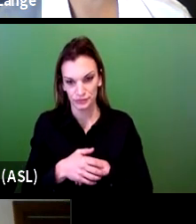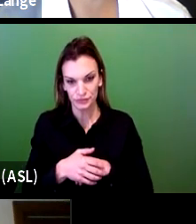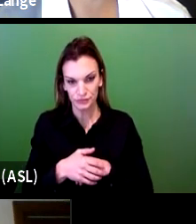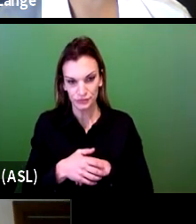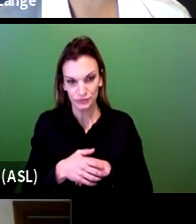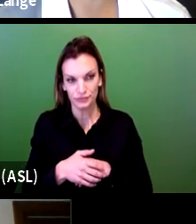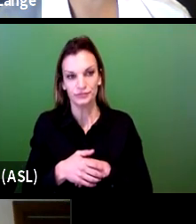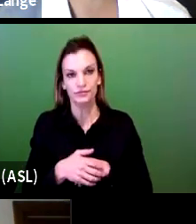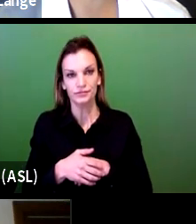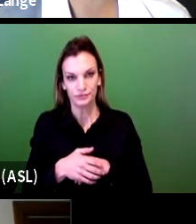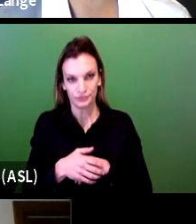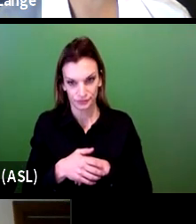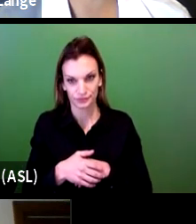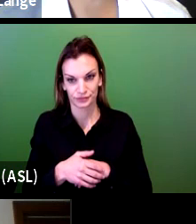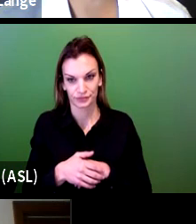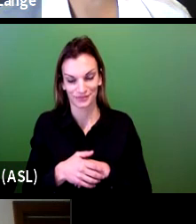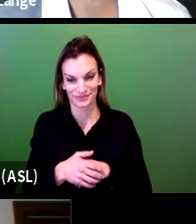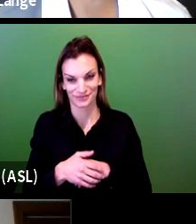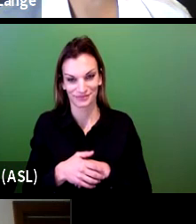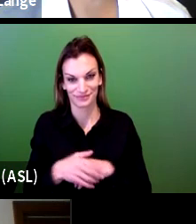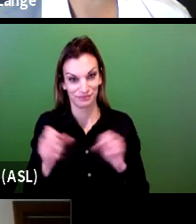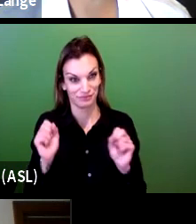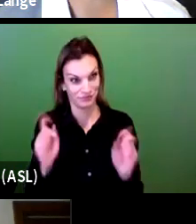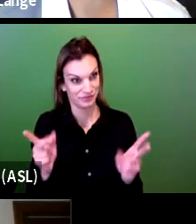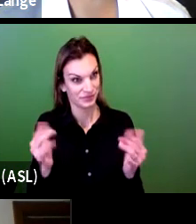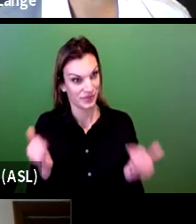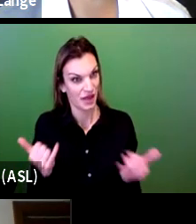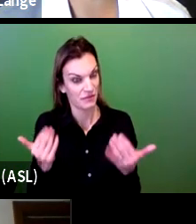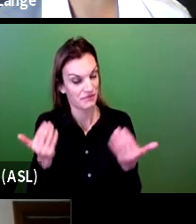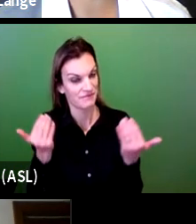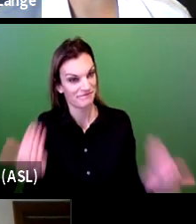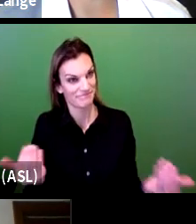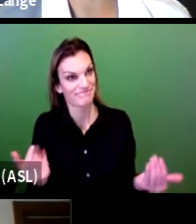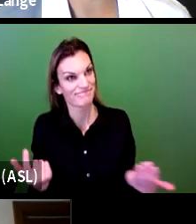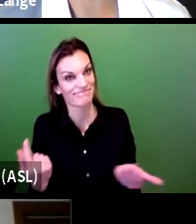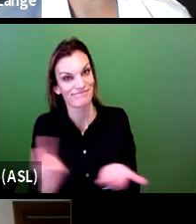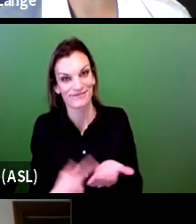So we're going to open that up for discussions.